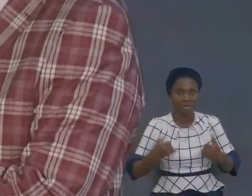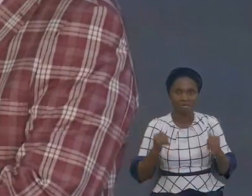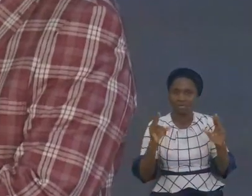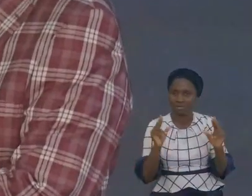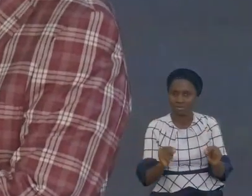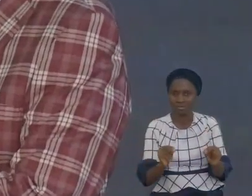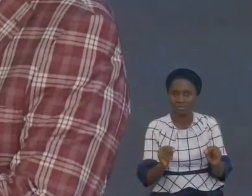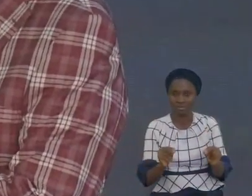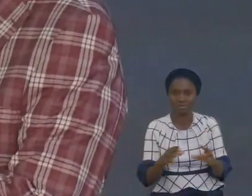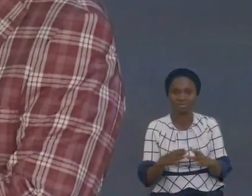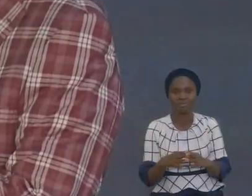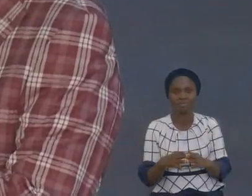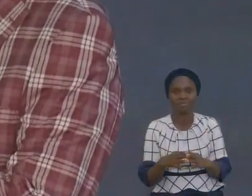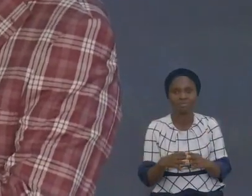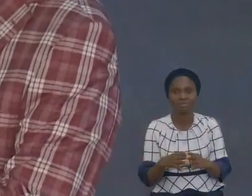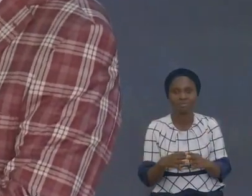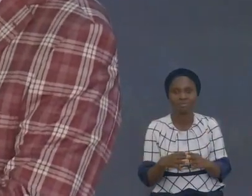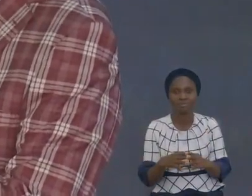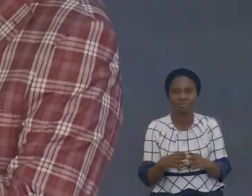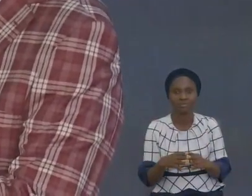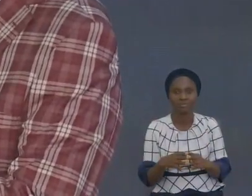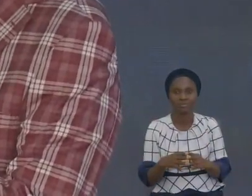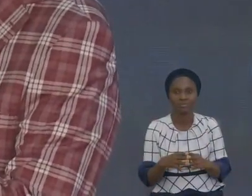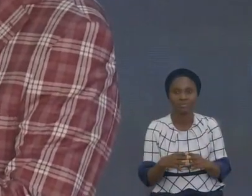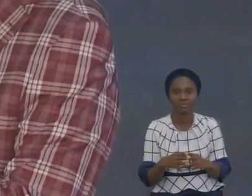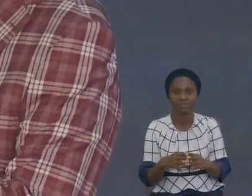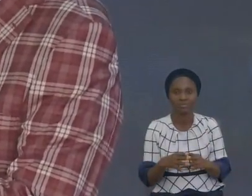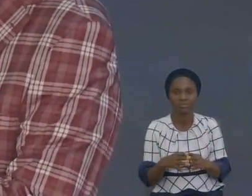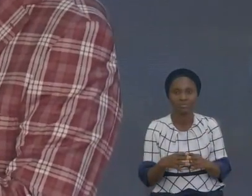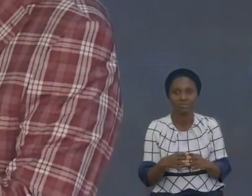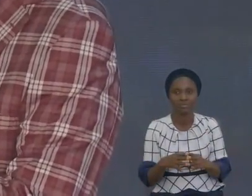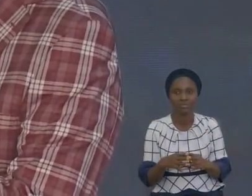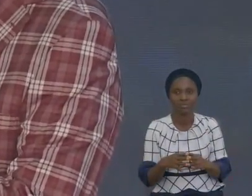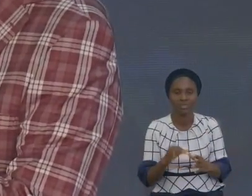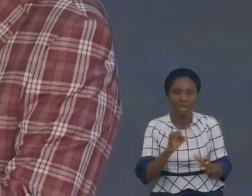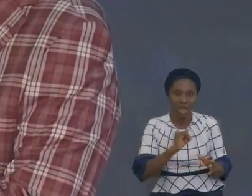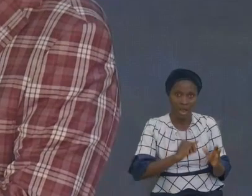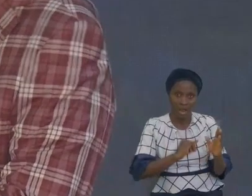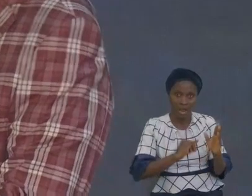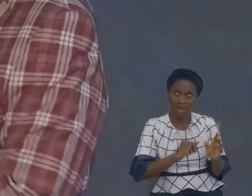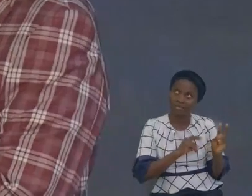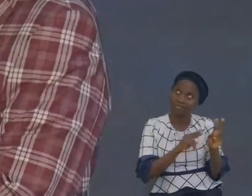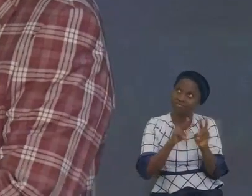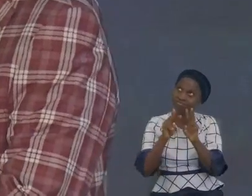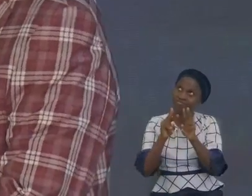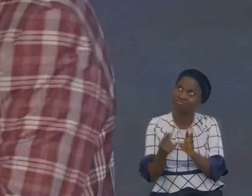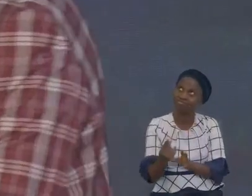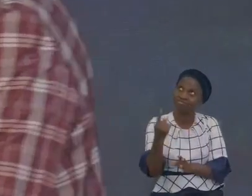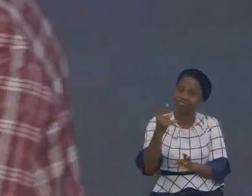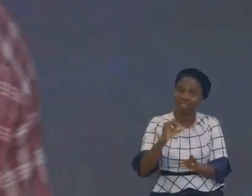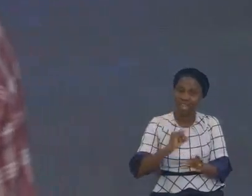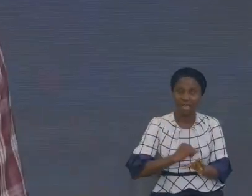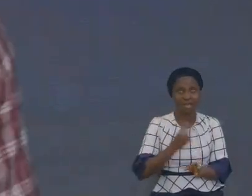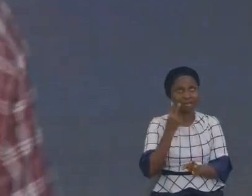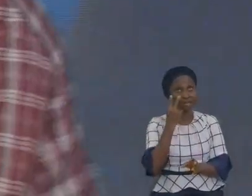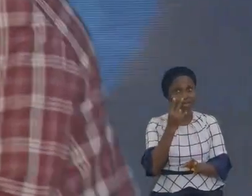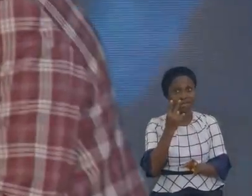I look up. I say, that is where I am destined for.